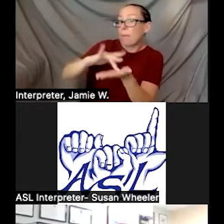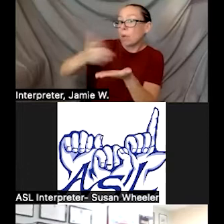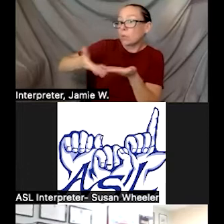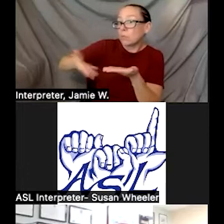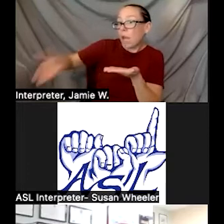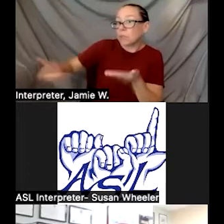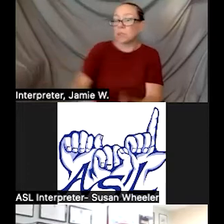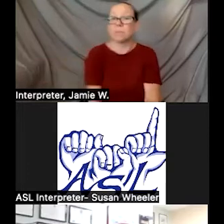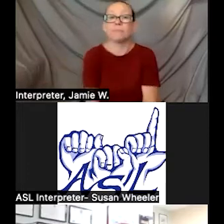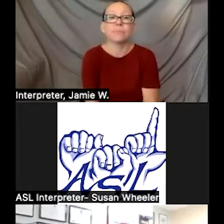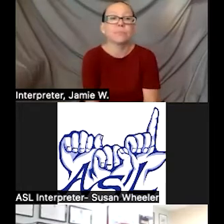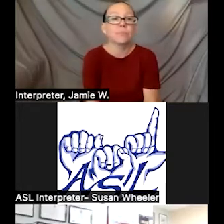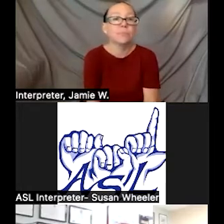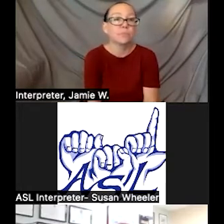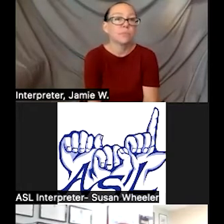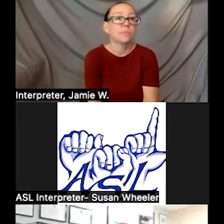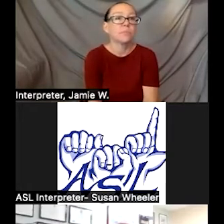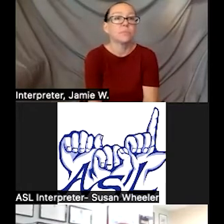Next.